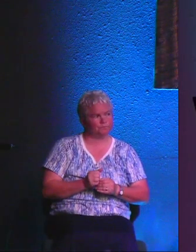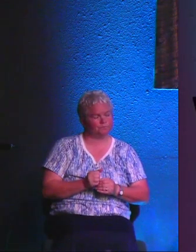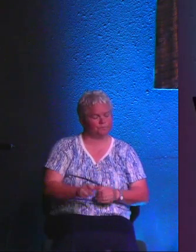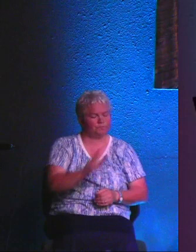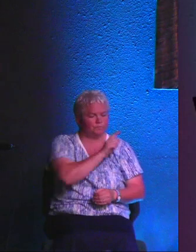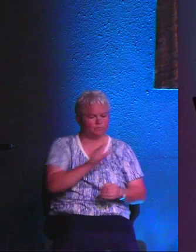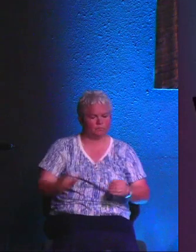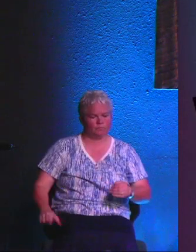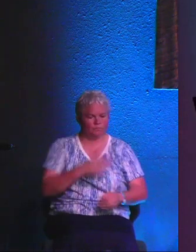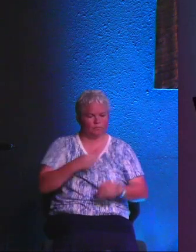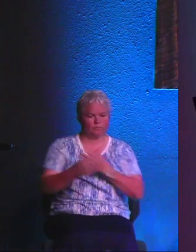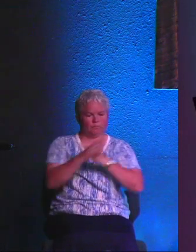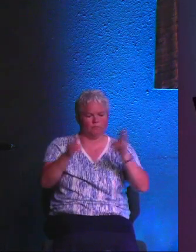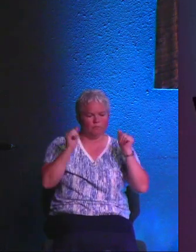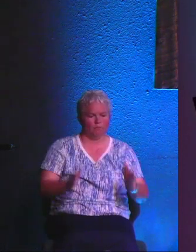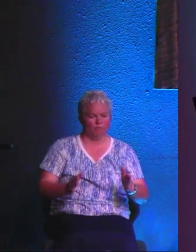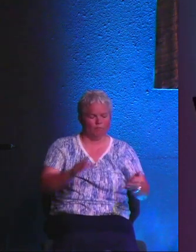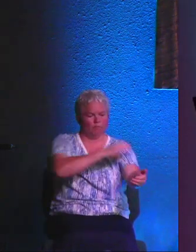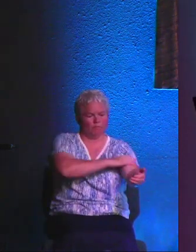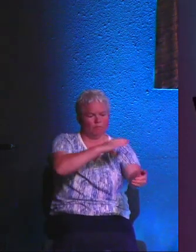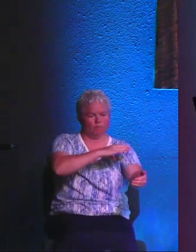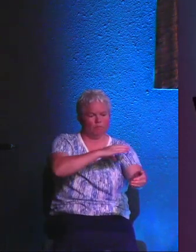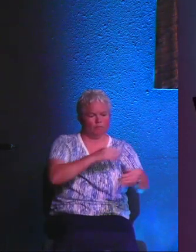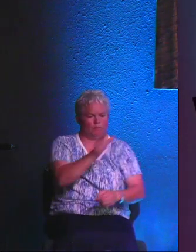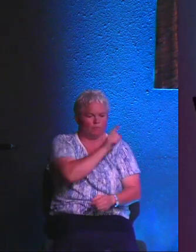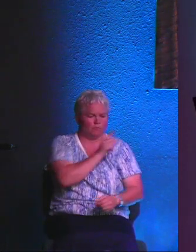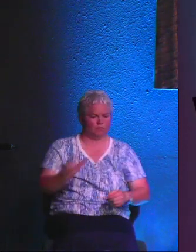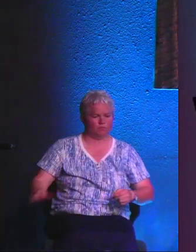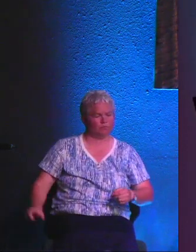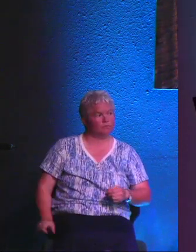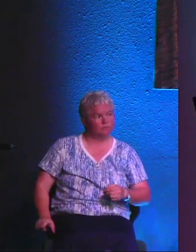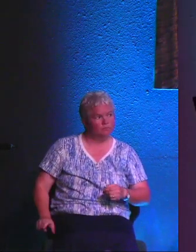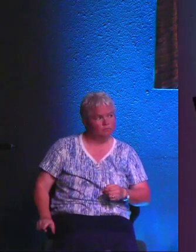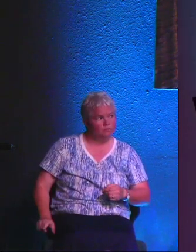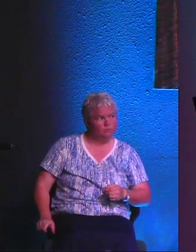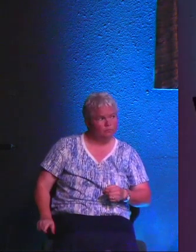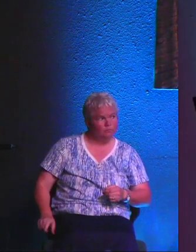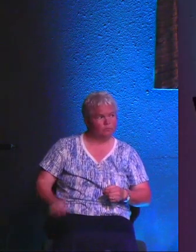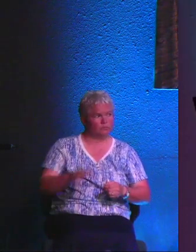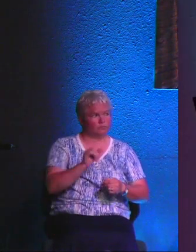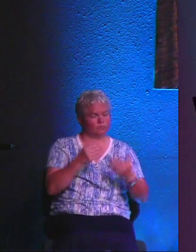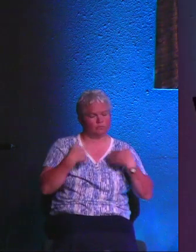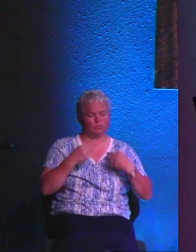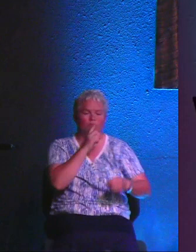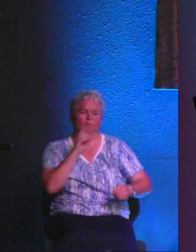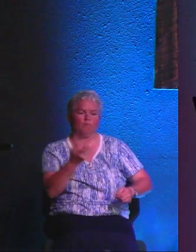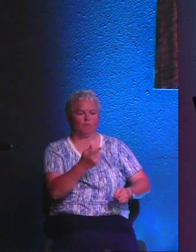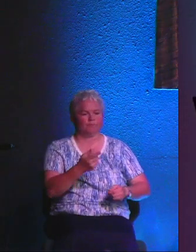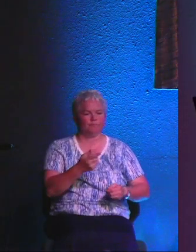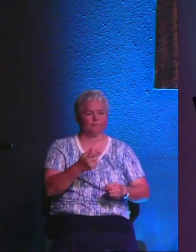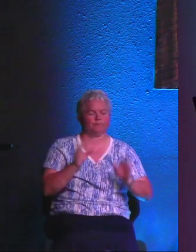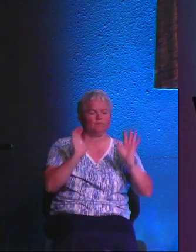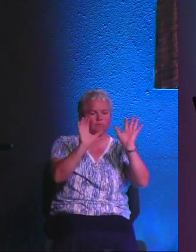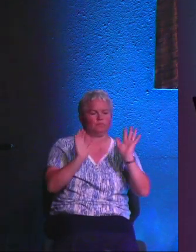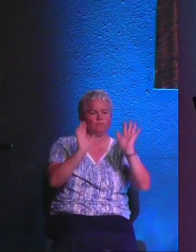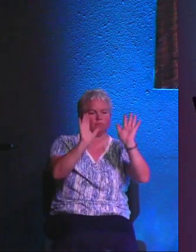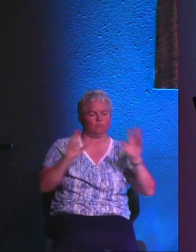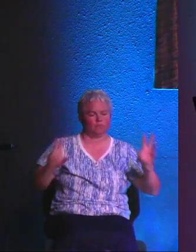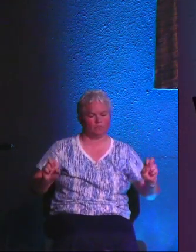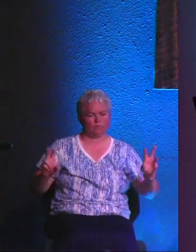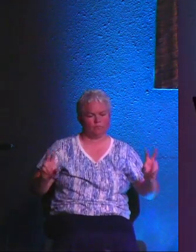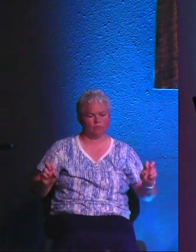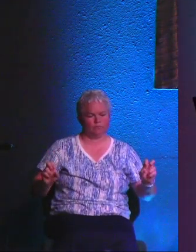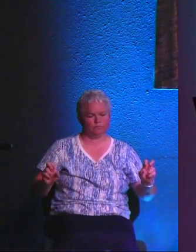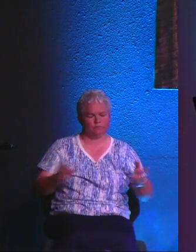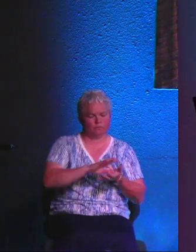and Lord and Savior. I am strong in the Lord, Ephesians 6:10. And I have authority over all the power of the enemy. Even